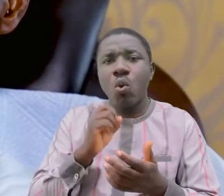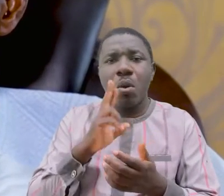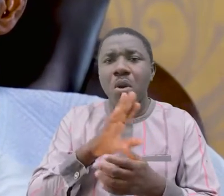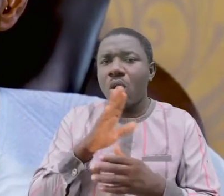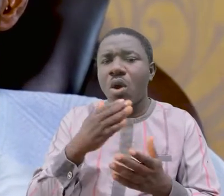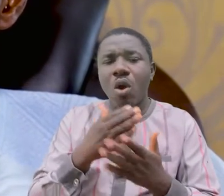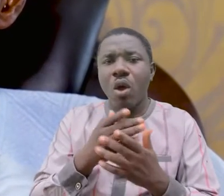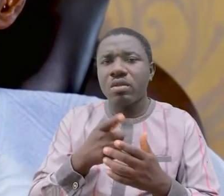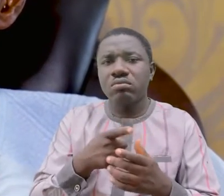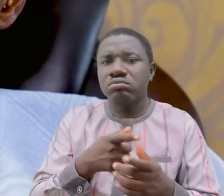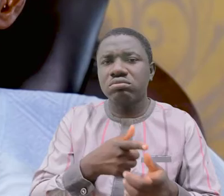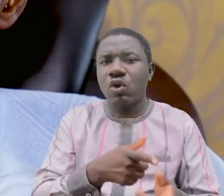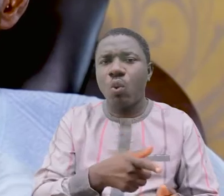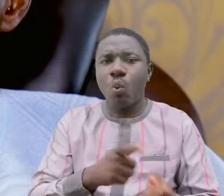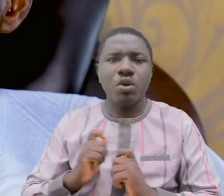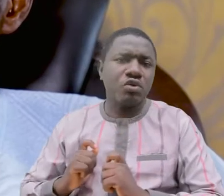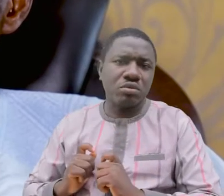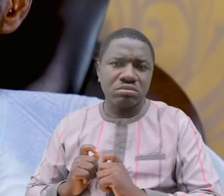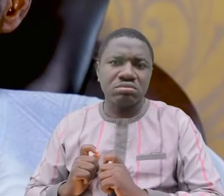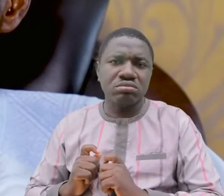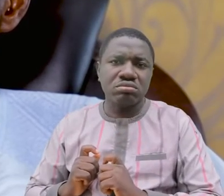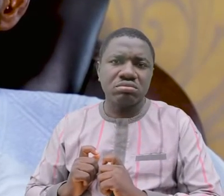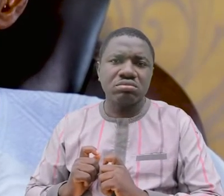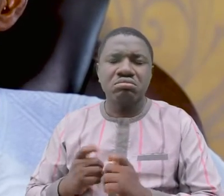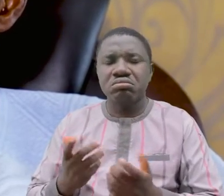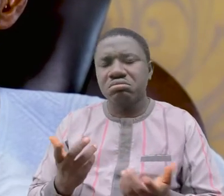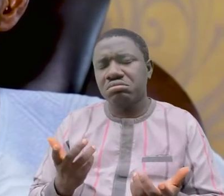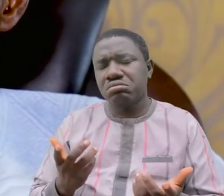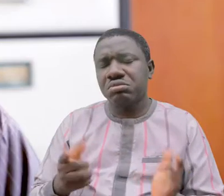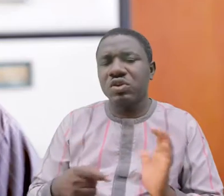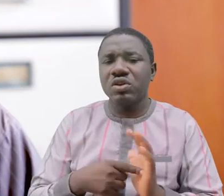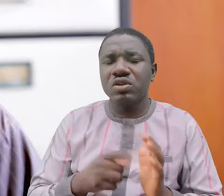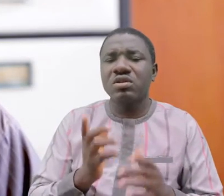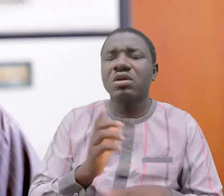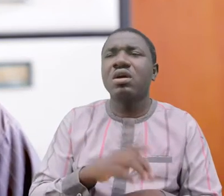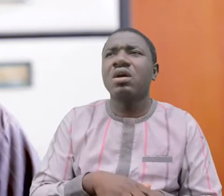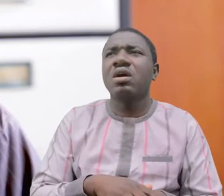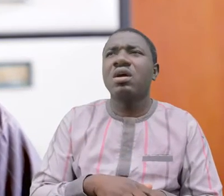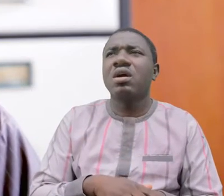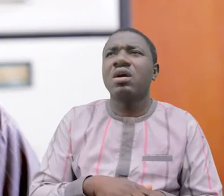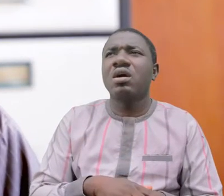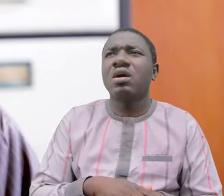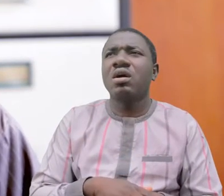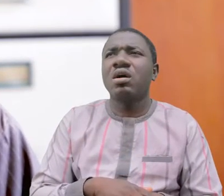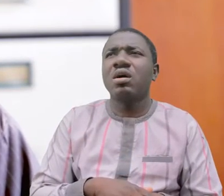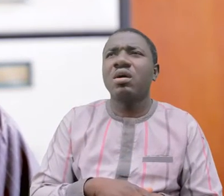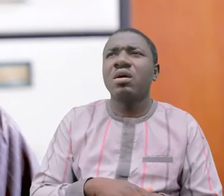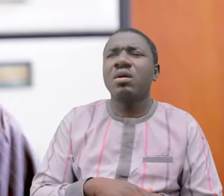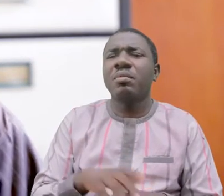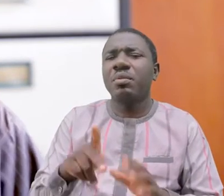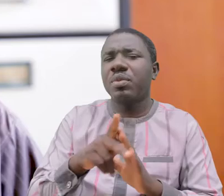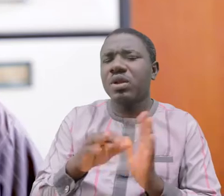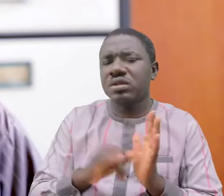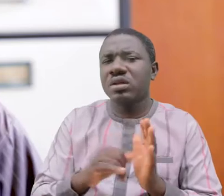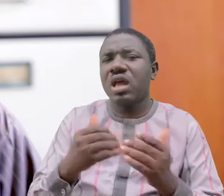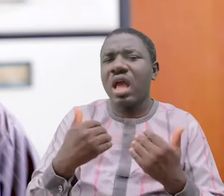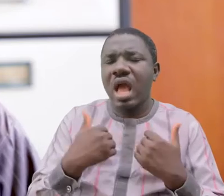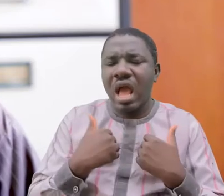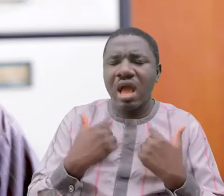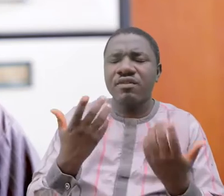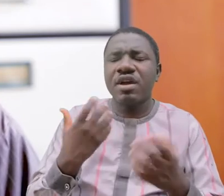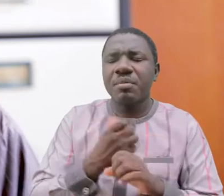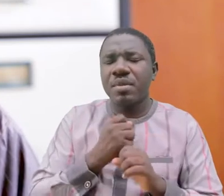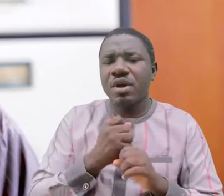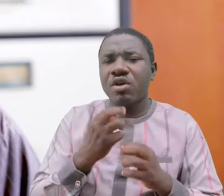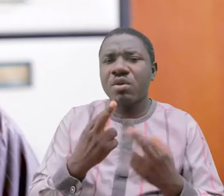of school fees were all withdrawn. These policies has received a